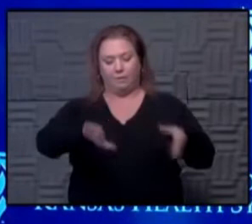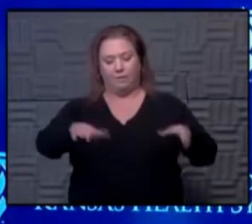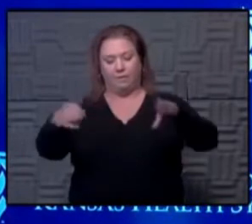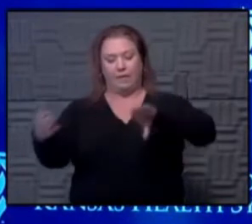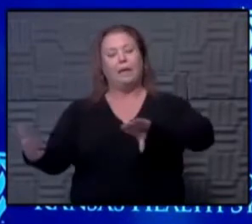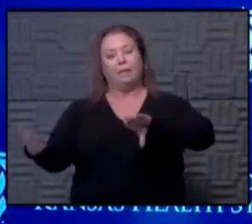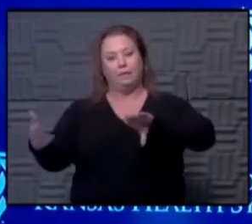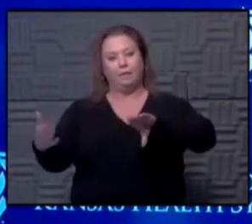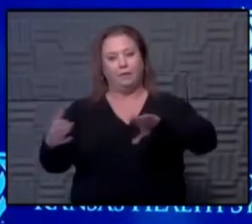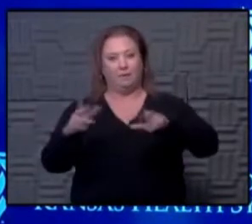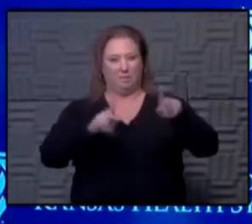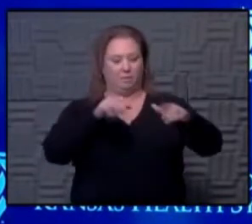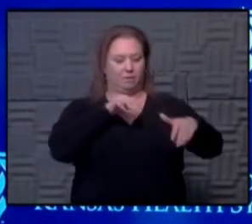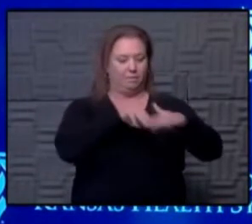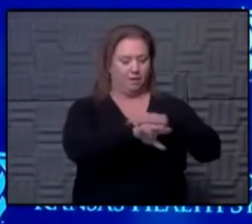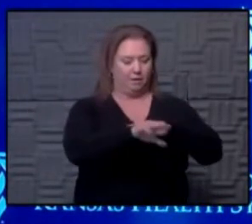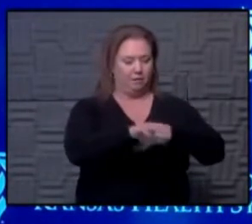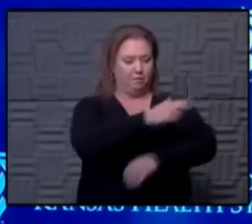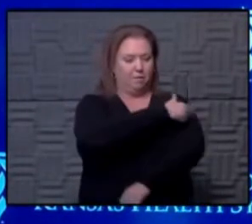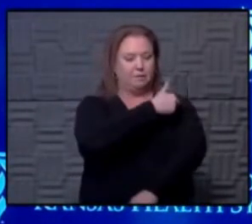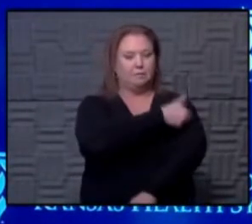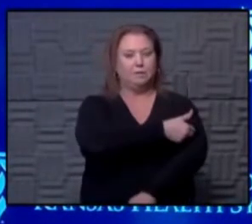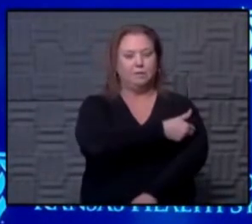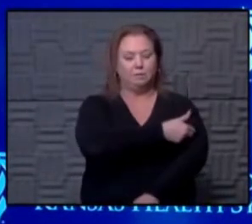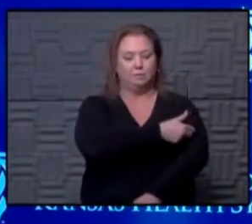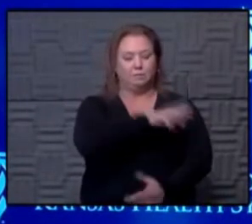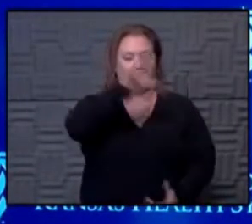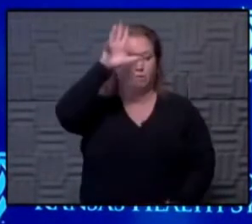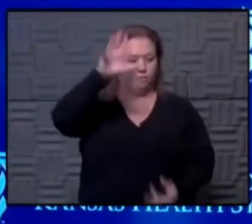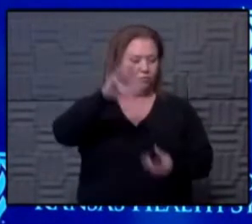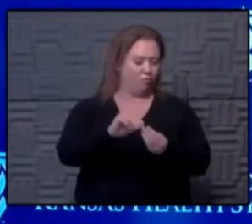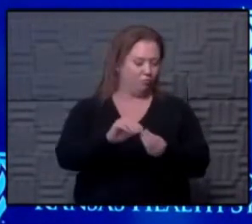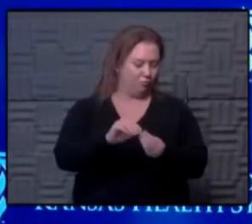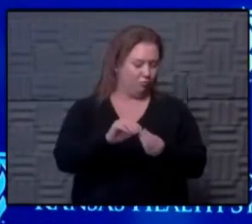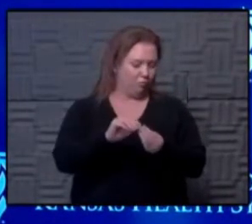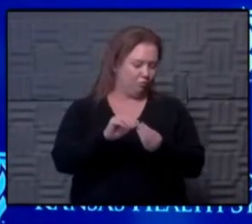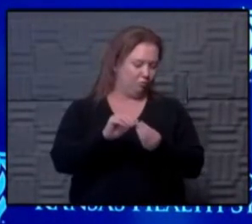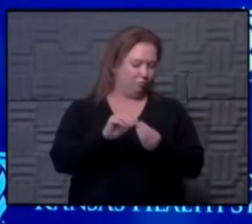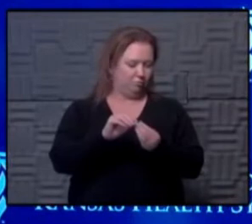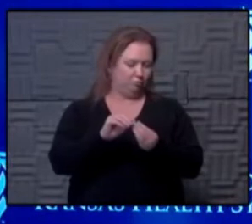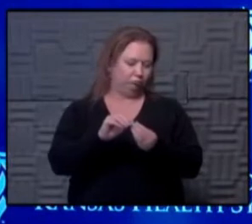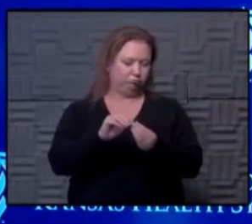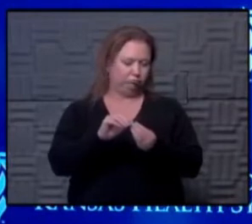admit patients, I mean, we've had total,